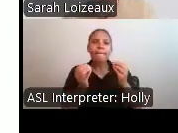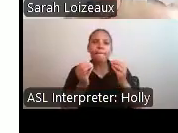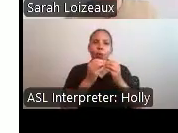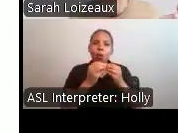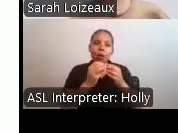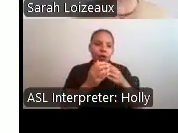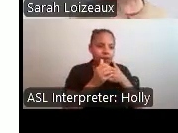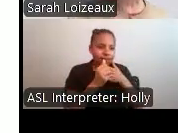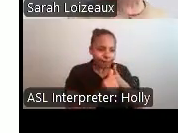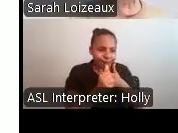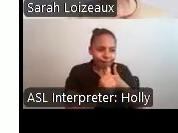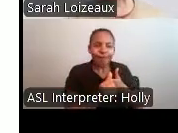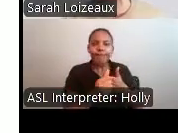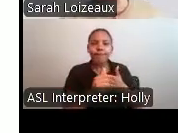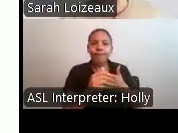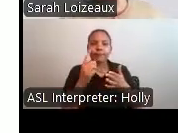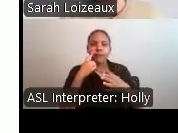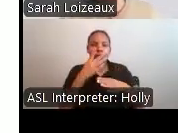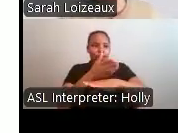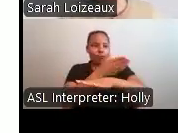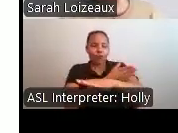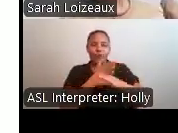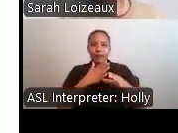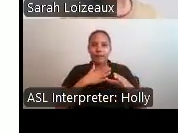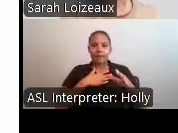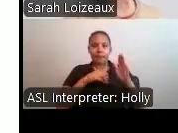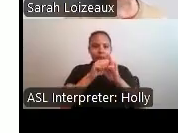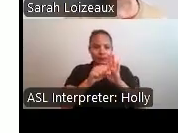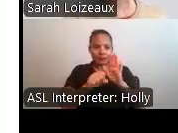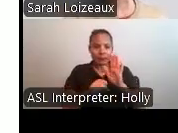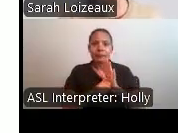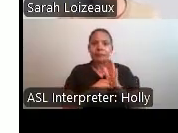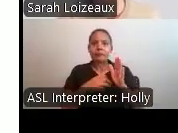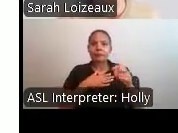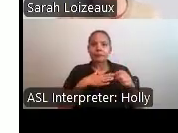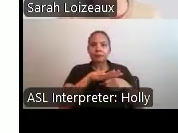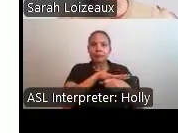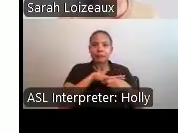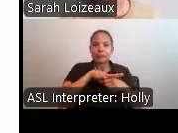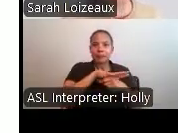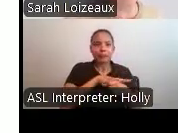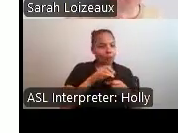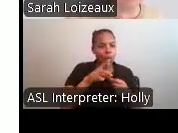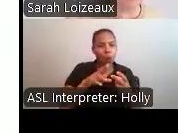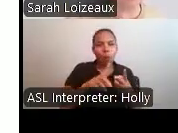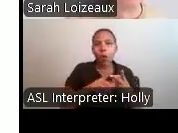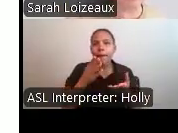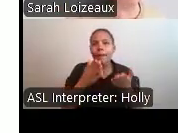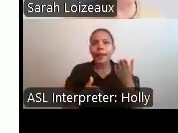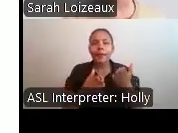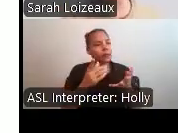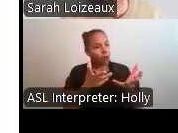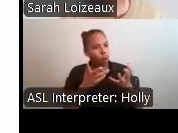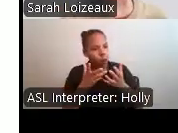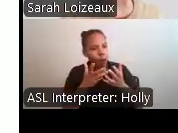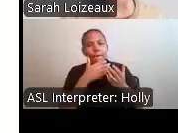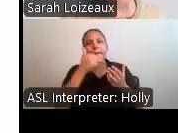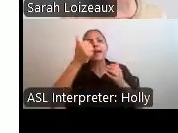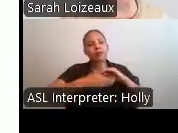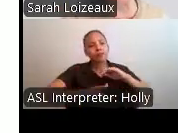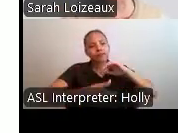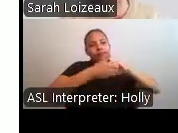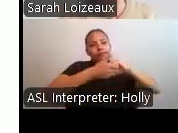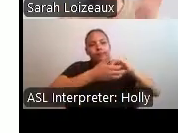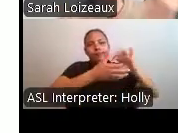better support people with mental health needs, or we can better partner and collaborate with others like New York was talking about today, or,